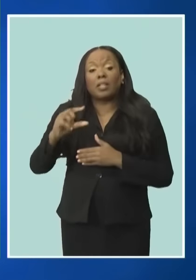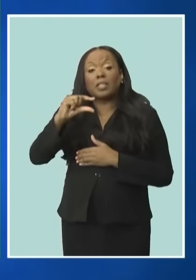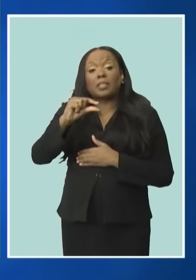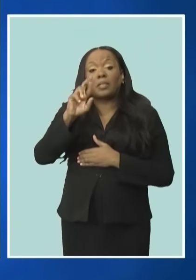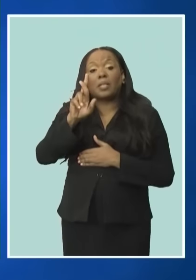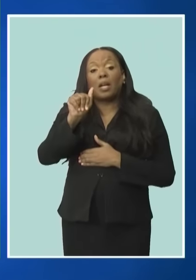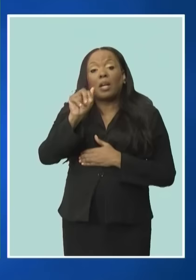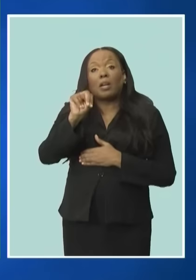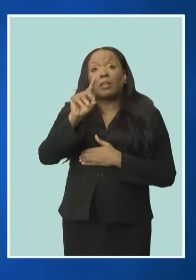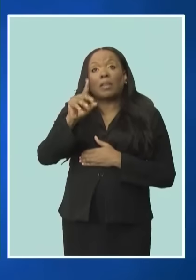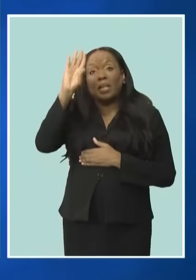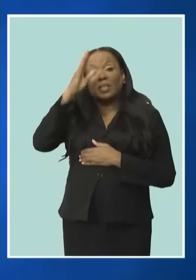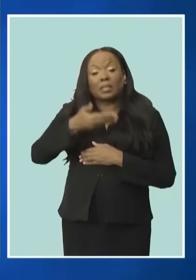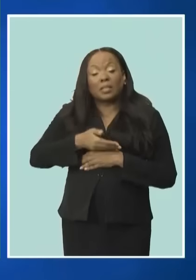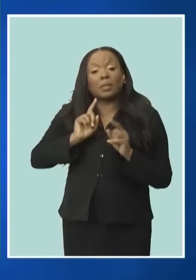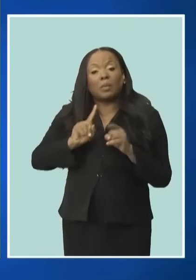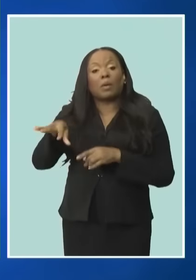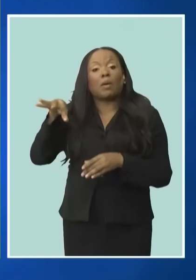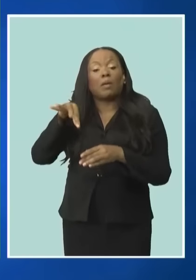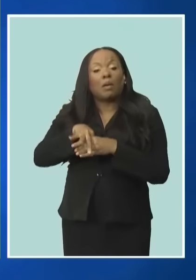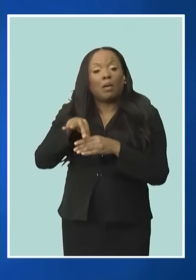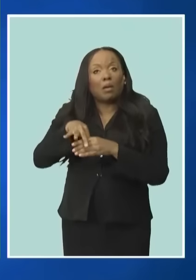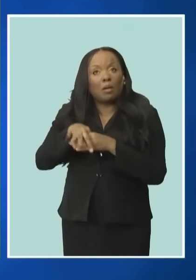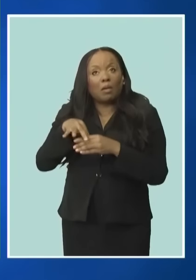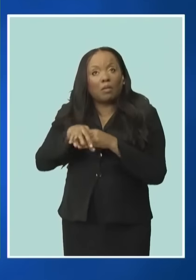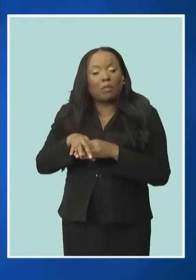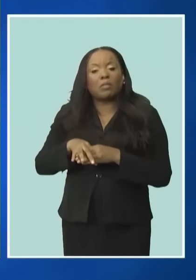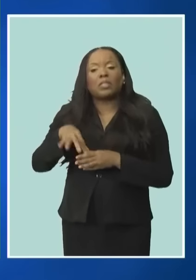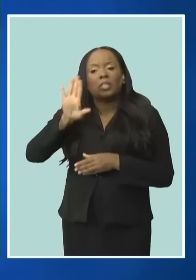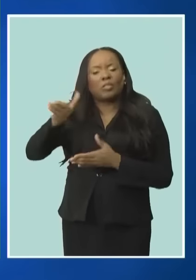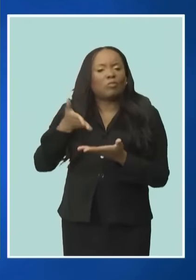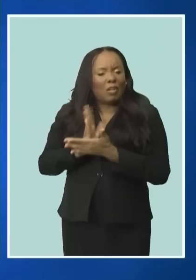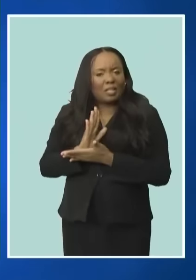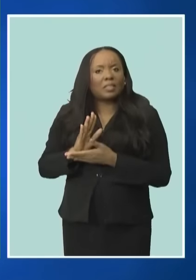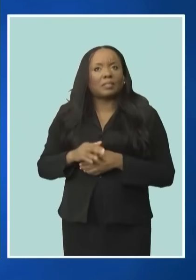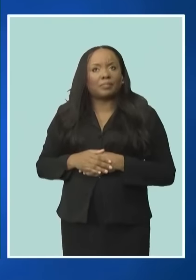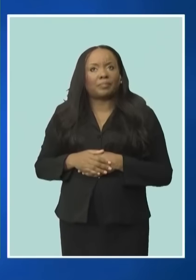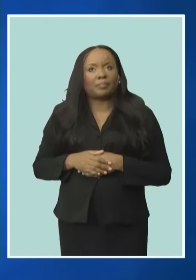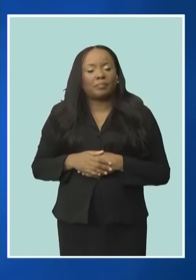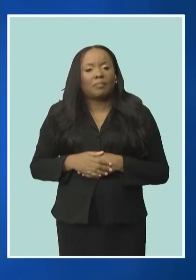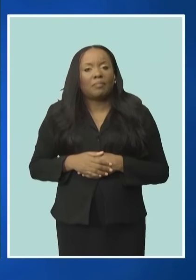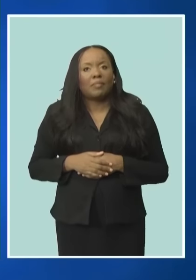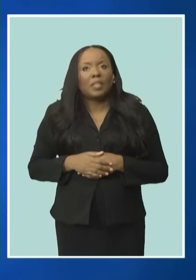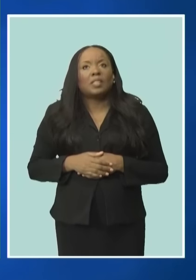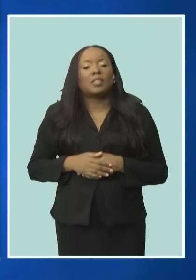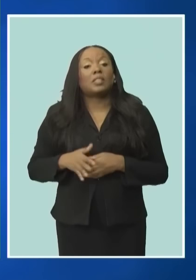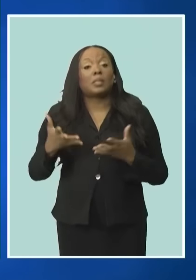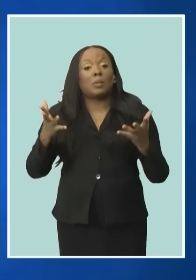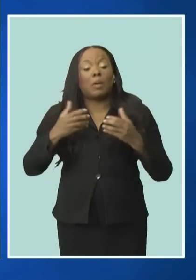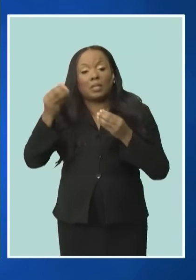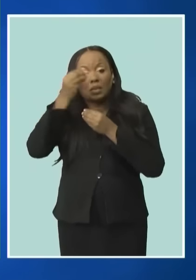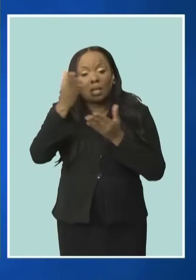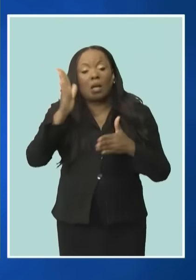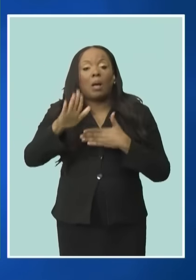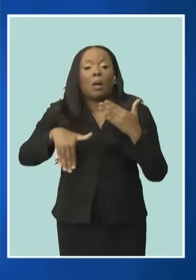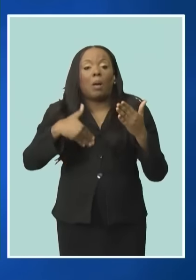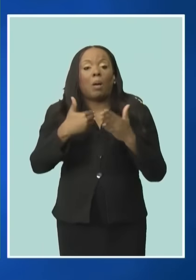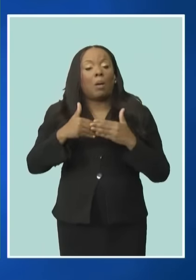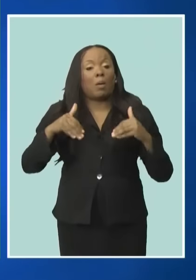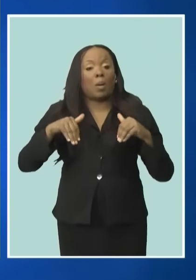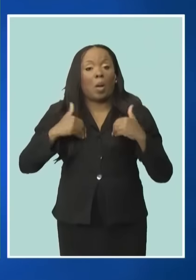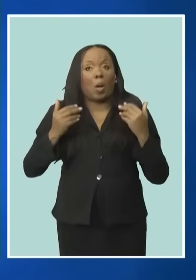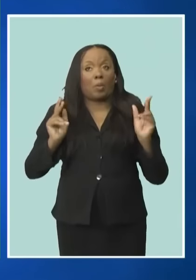polling station and exercise his constitutional right. In fact, Ms. Best says this is her advice to all young people in